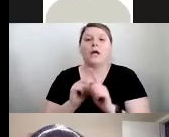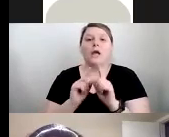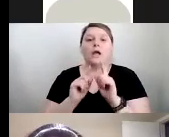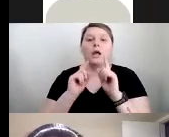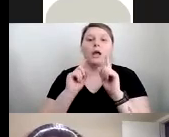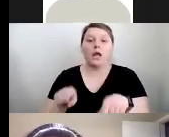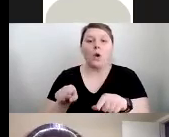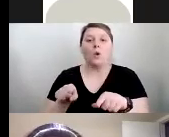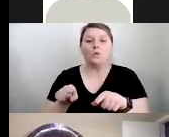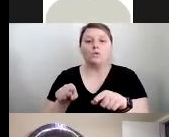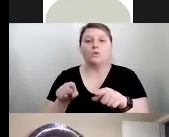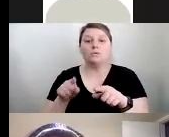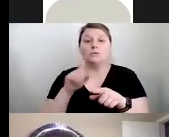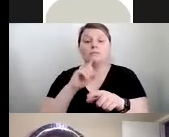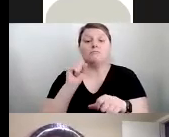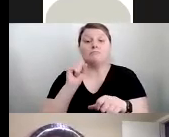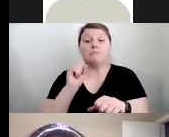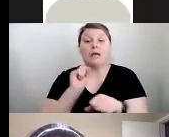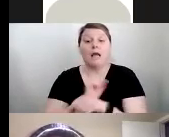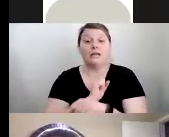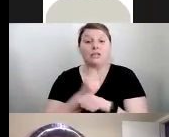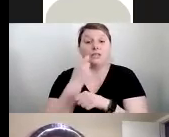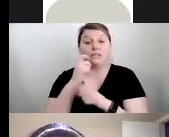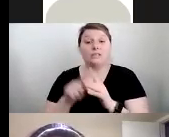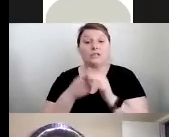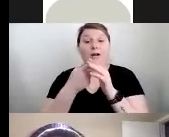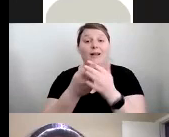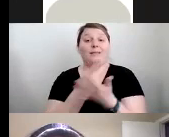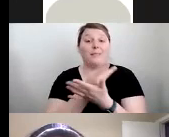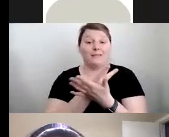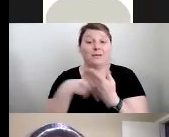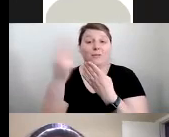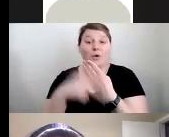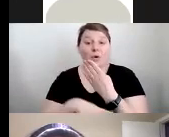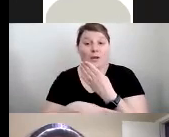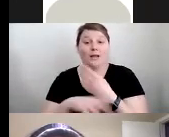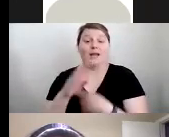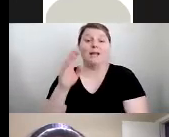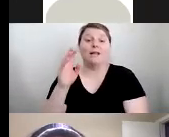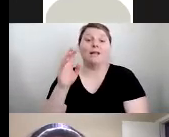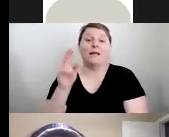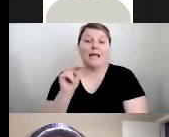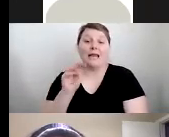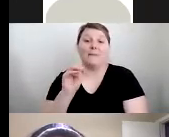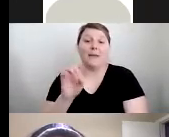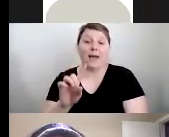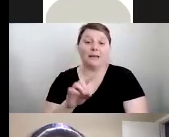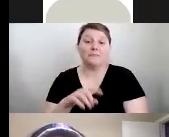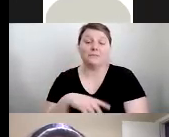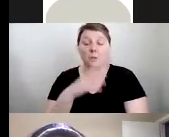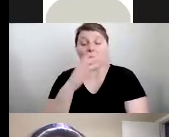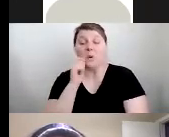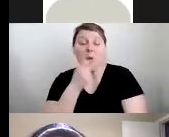residents. He's actually just starting this master's degree program at InMed this semester. So it's pretty